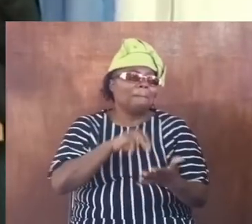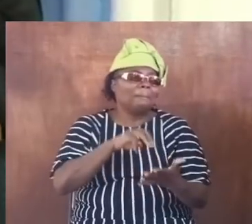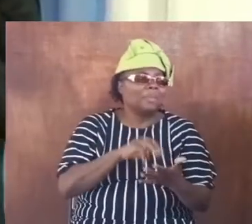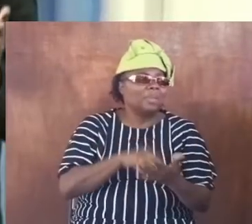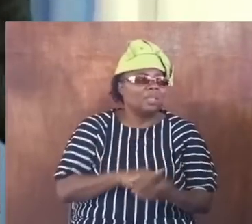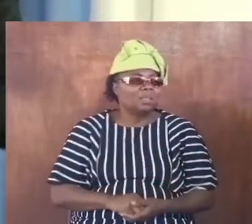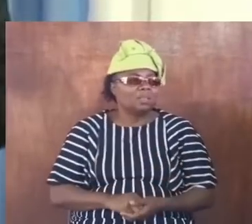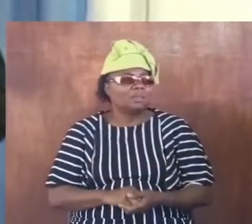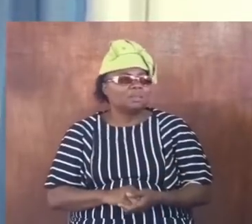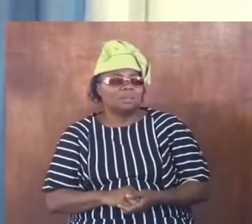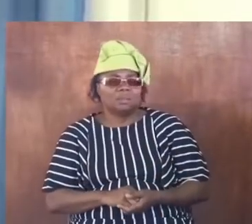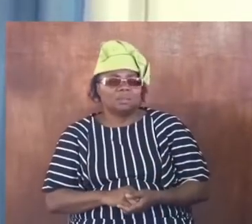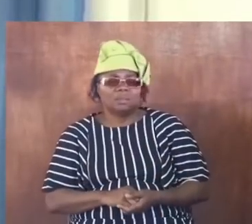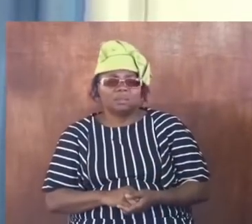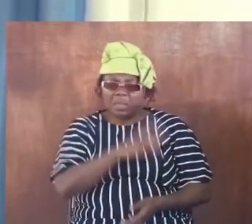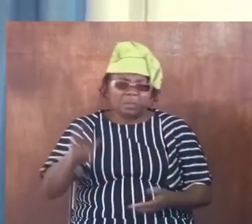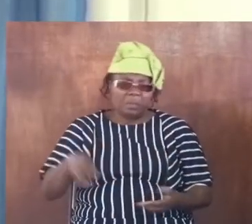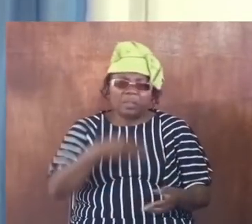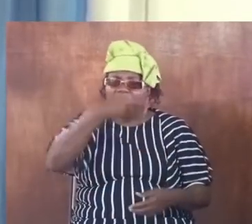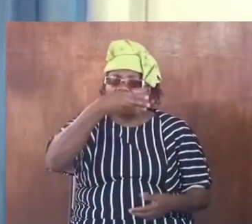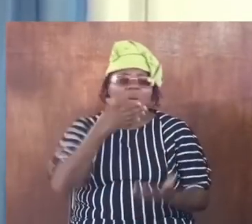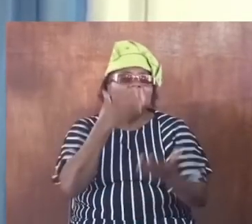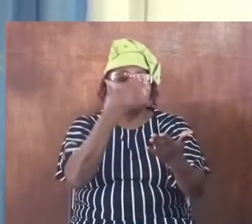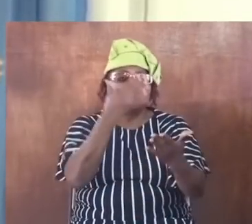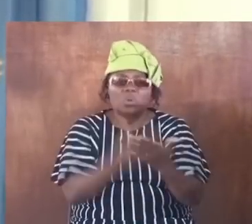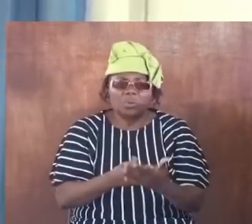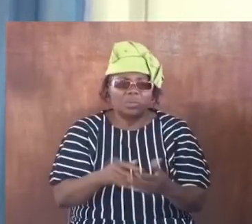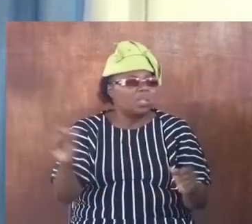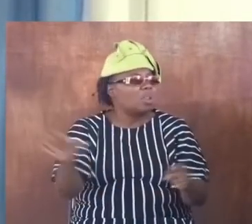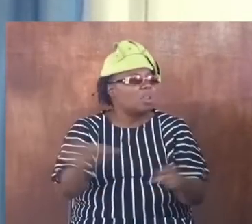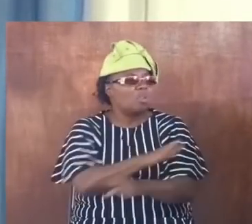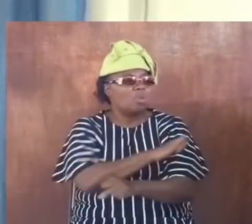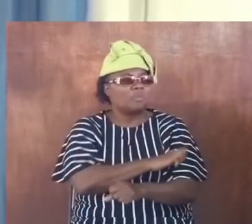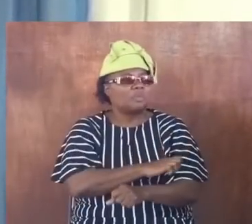120 million US? That could have helped anybody